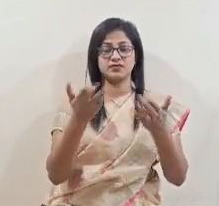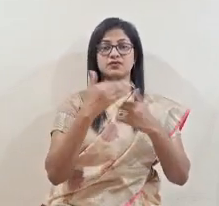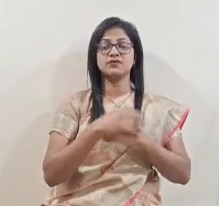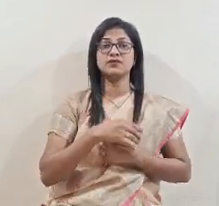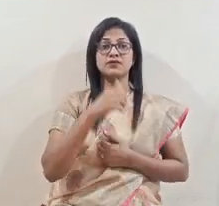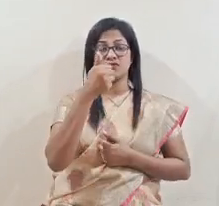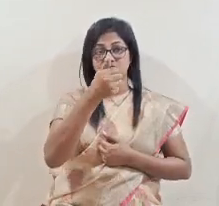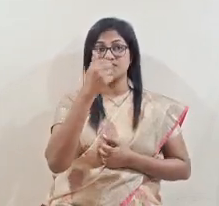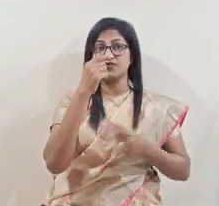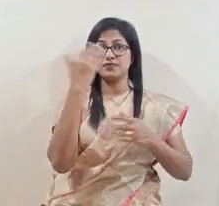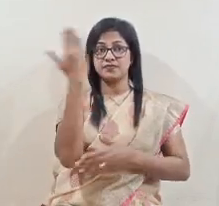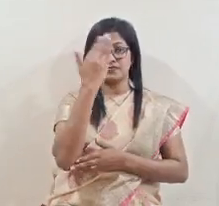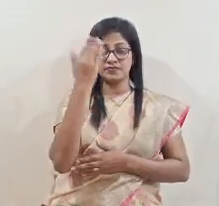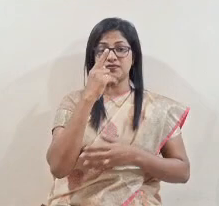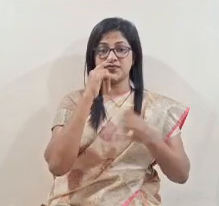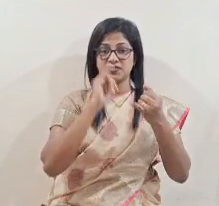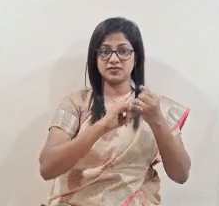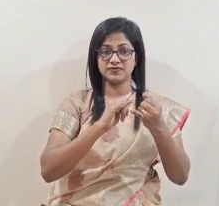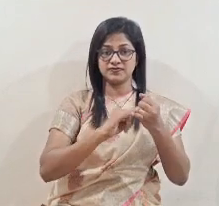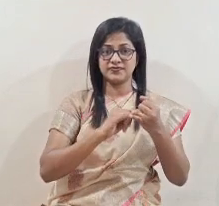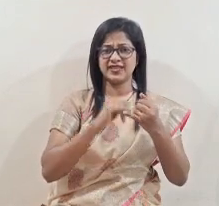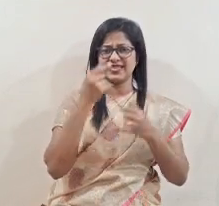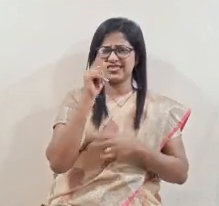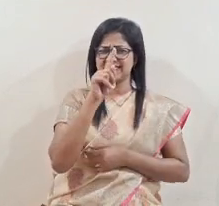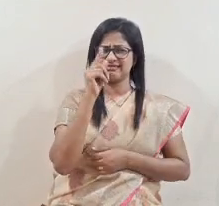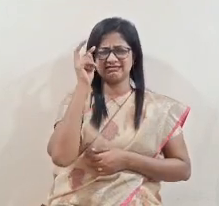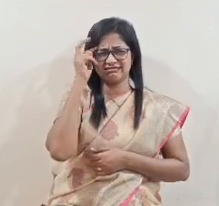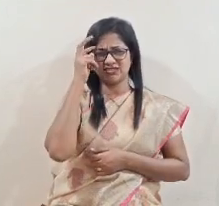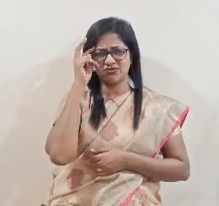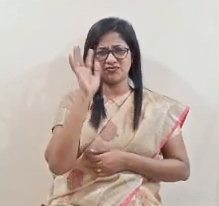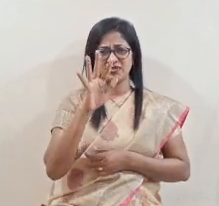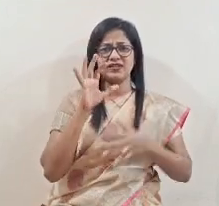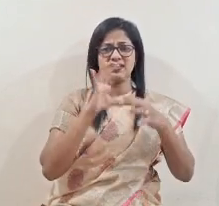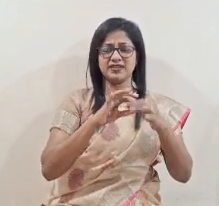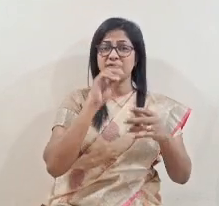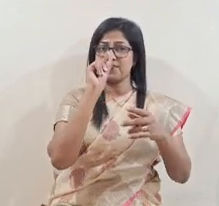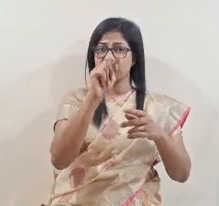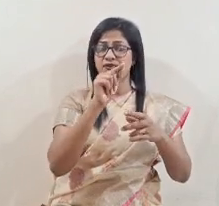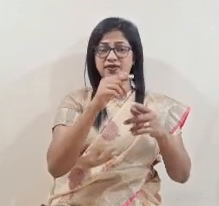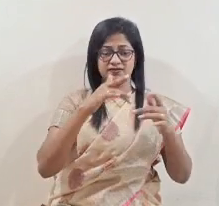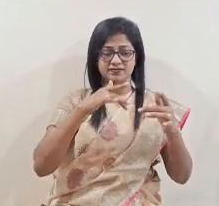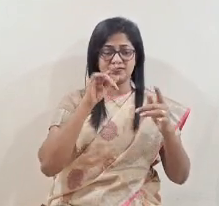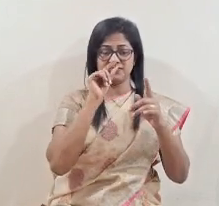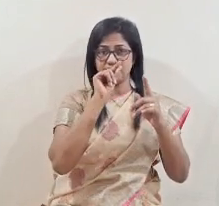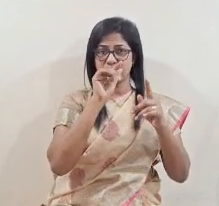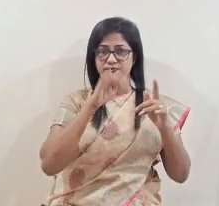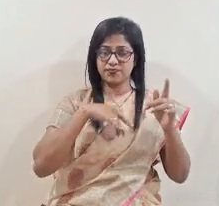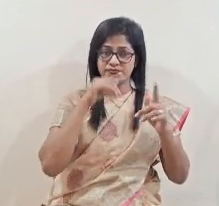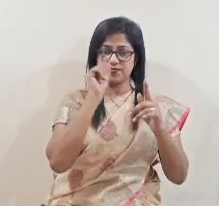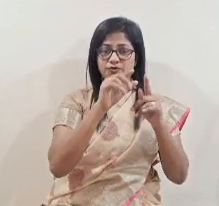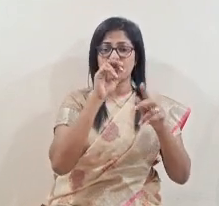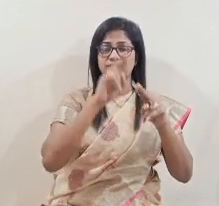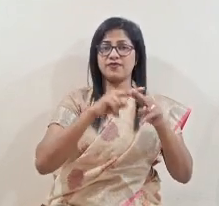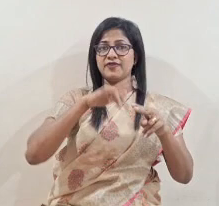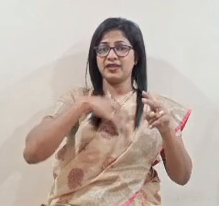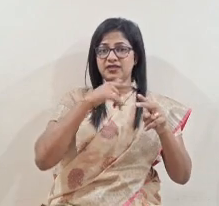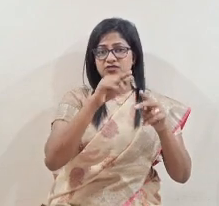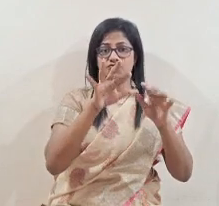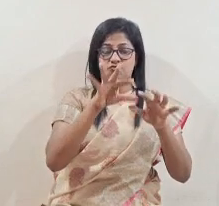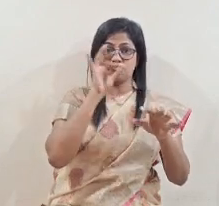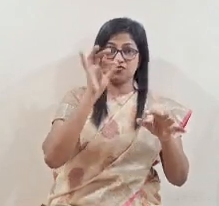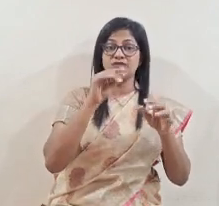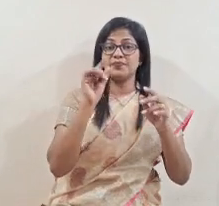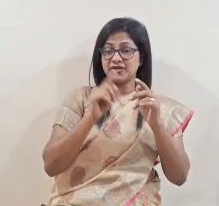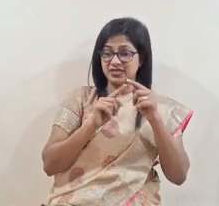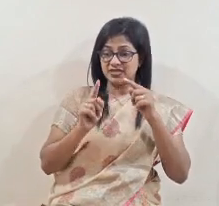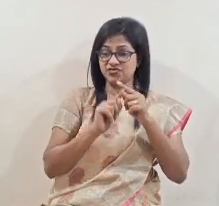the analysis. So when you're saying the origin of the trip, how did you identify the origin of the trip? Did you have, like, it is through surveys, or what was the access to the